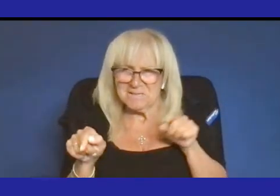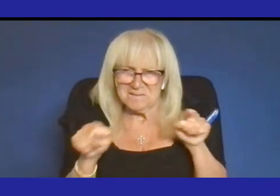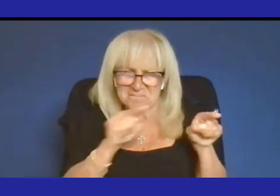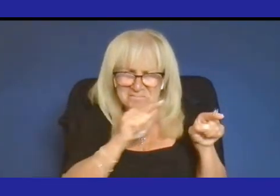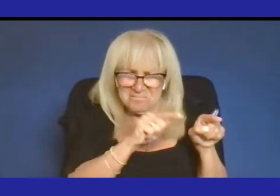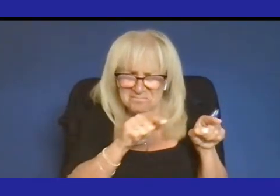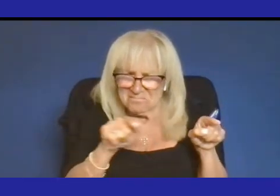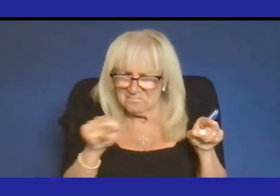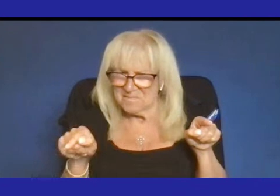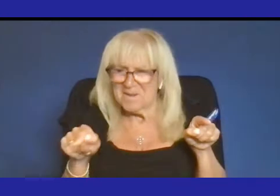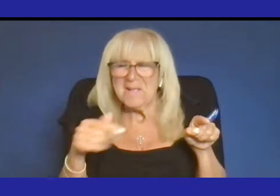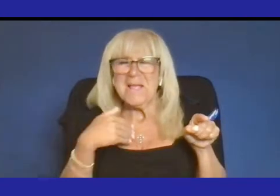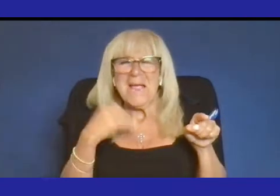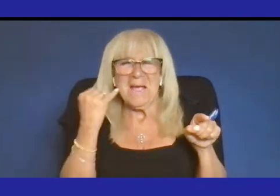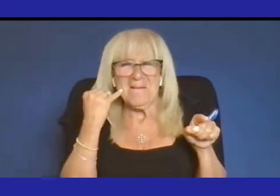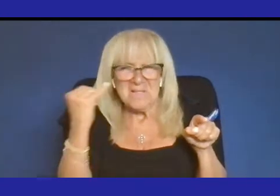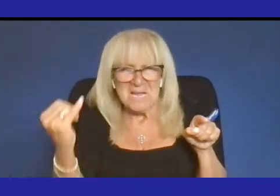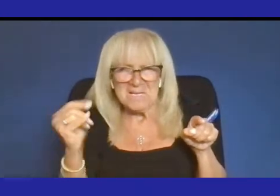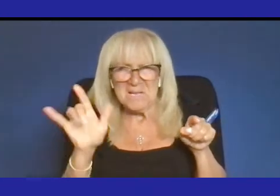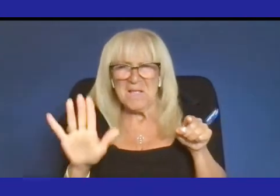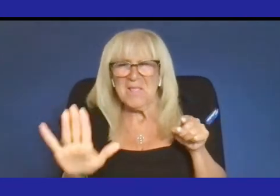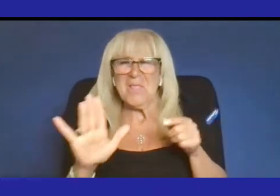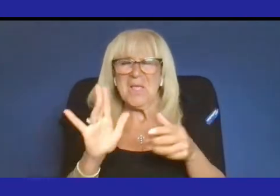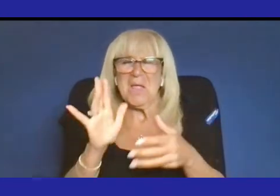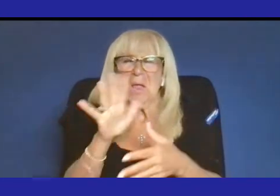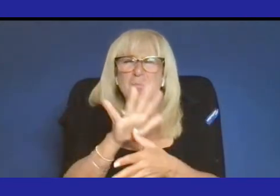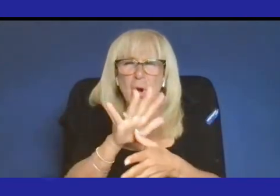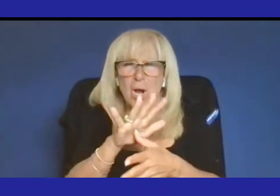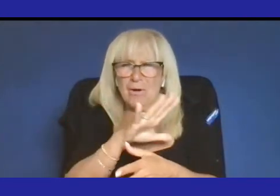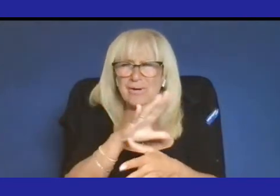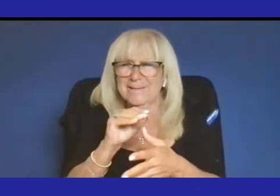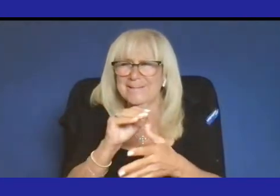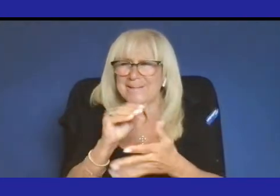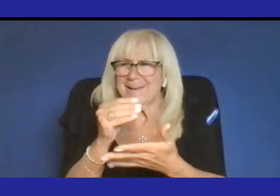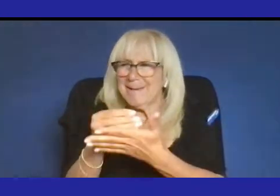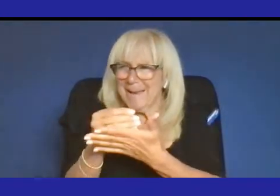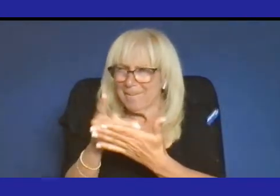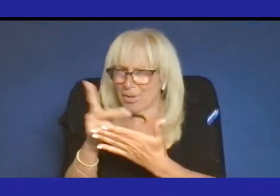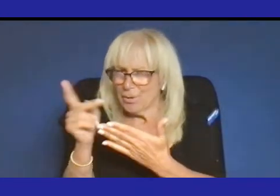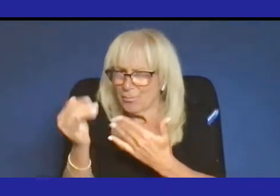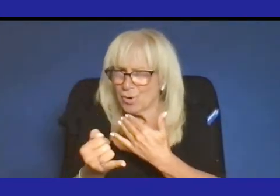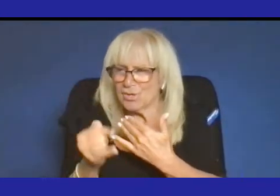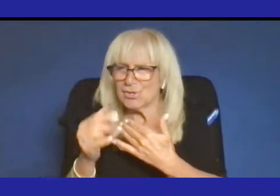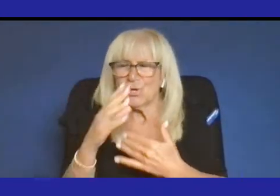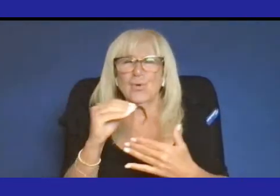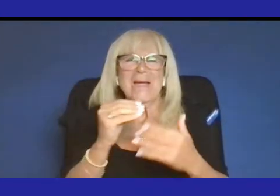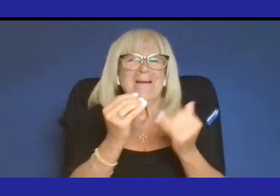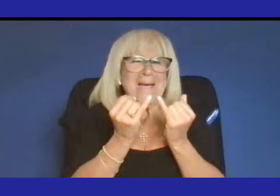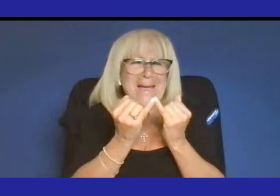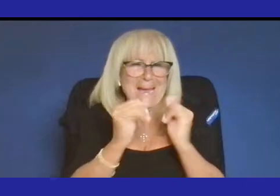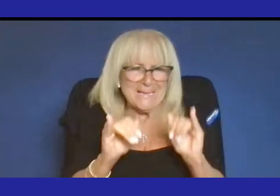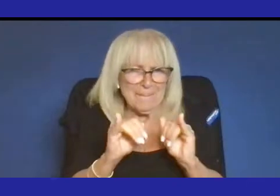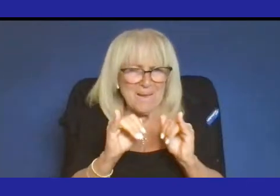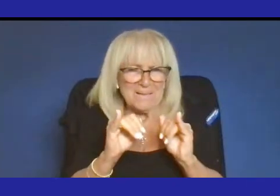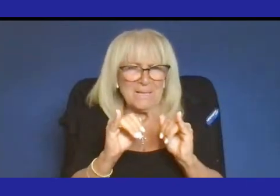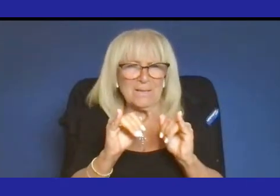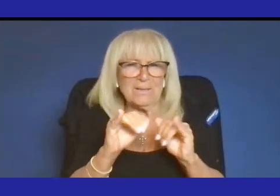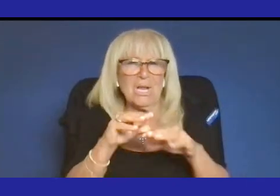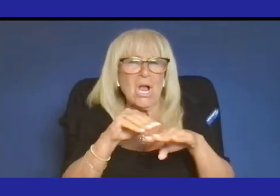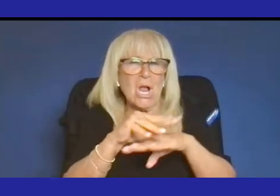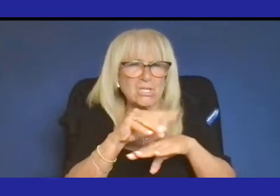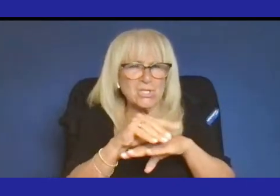of what their priorities and capital projects should be. We've got our independent consultant that's gonna weigh